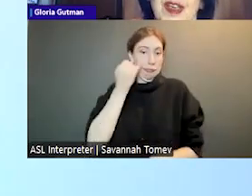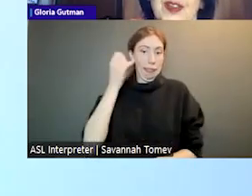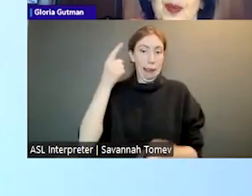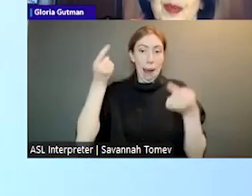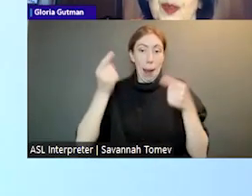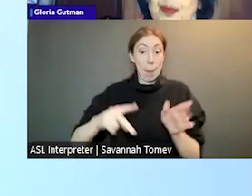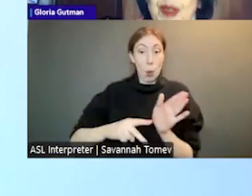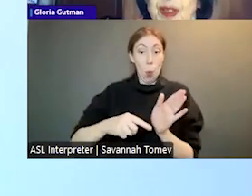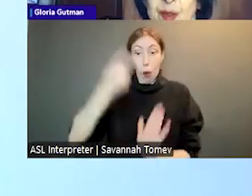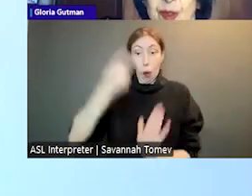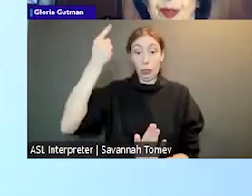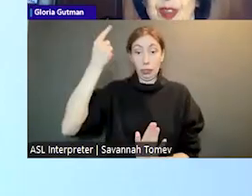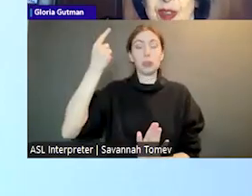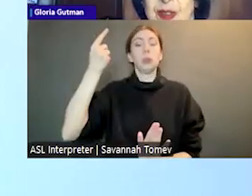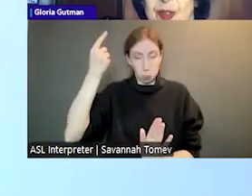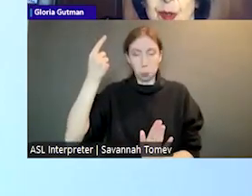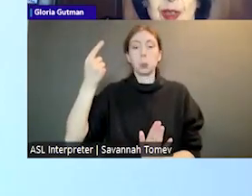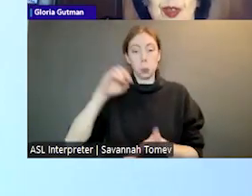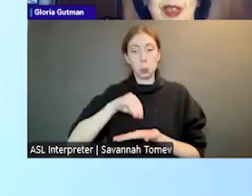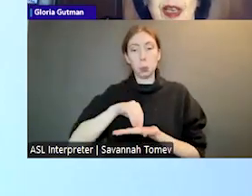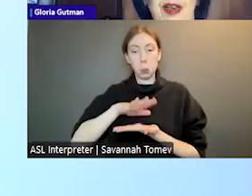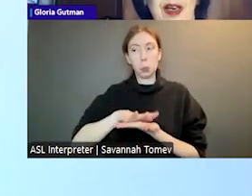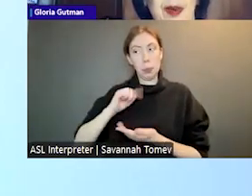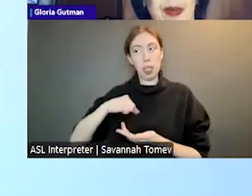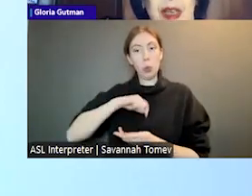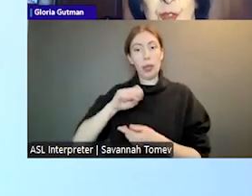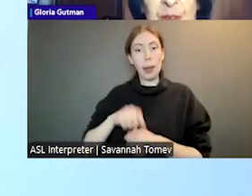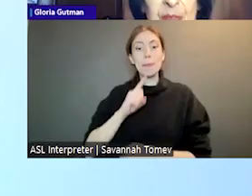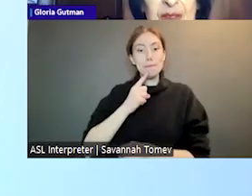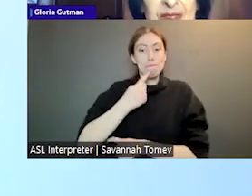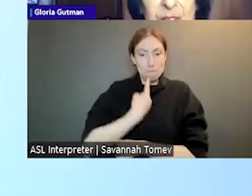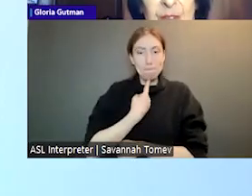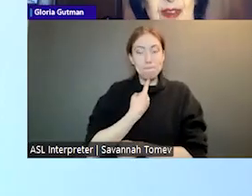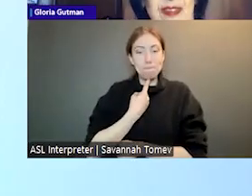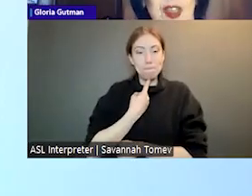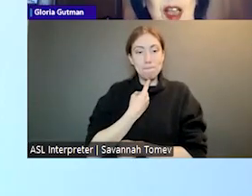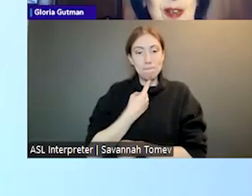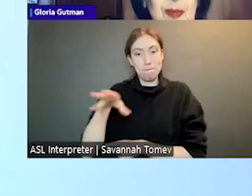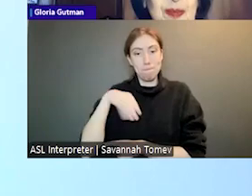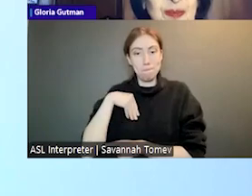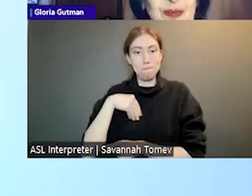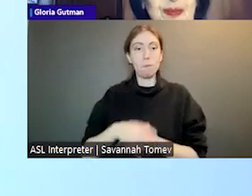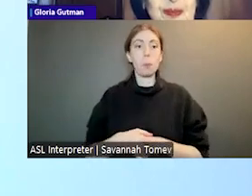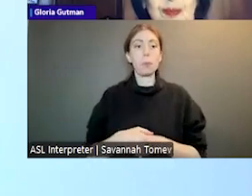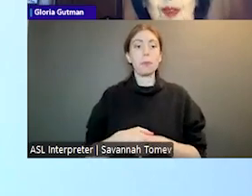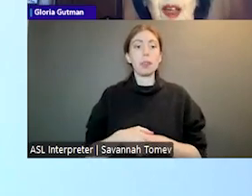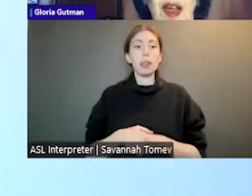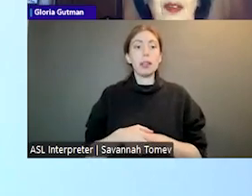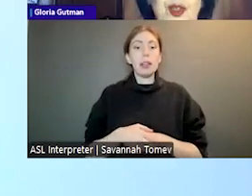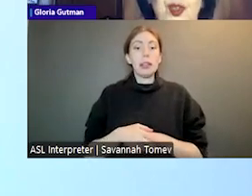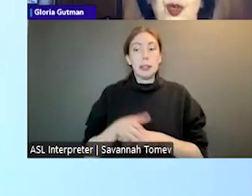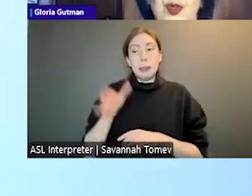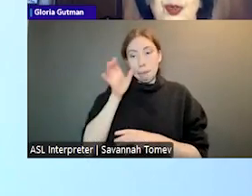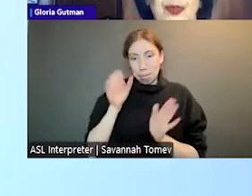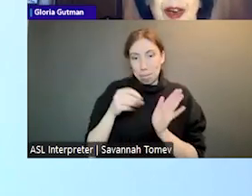was something to be considered and taken seriously. Next slide.